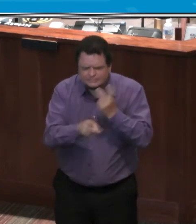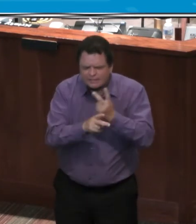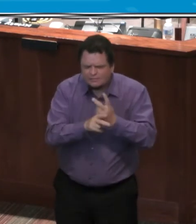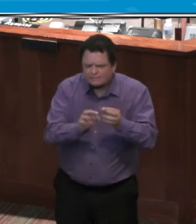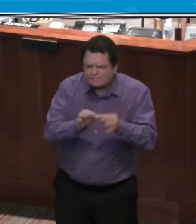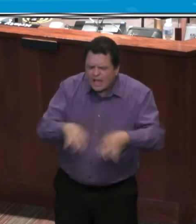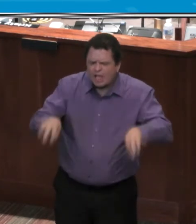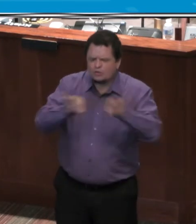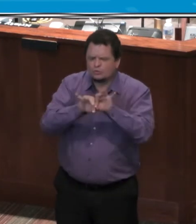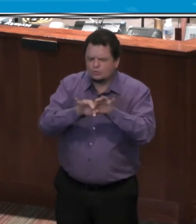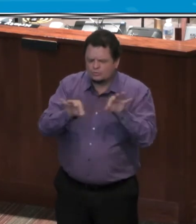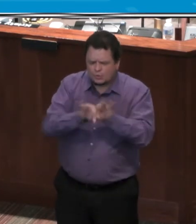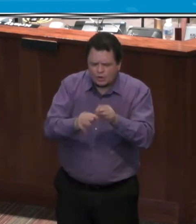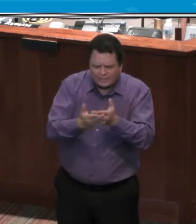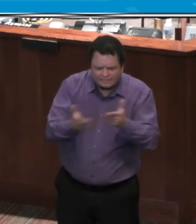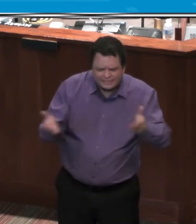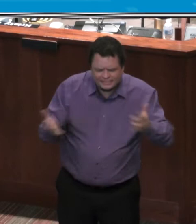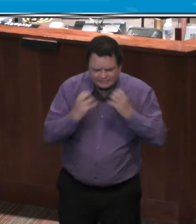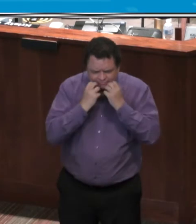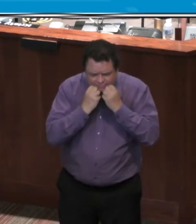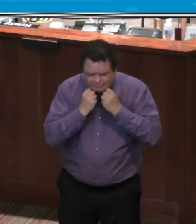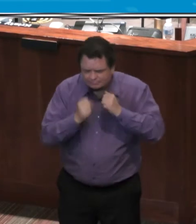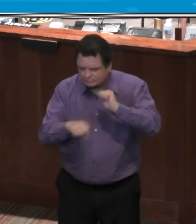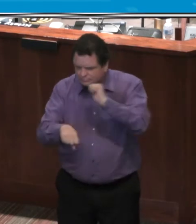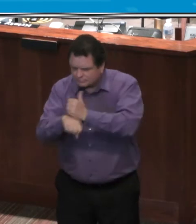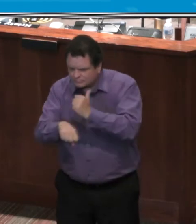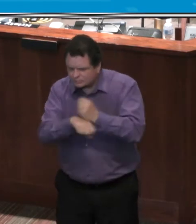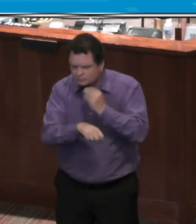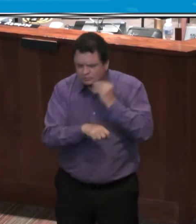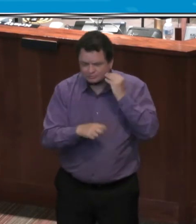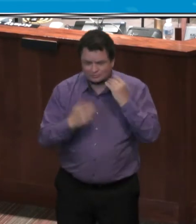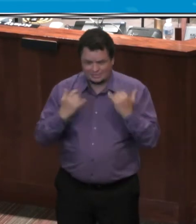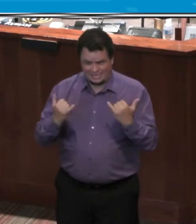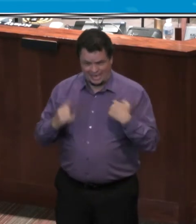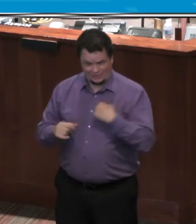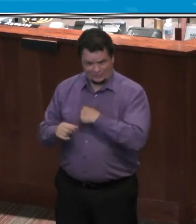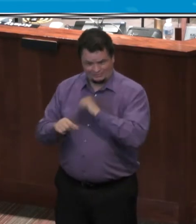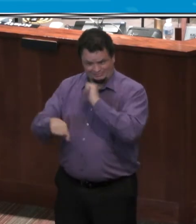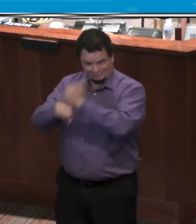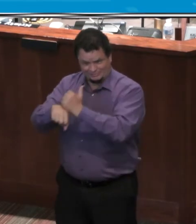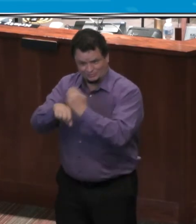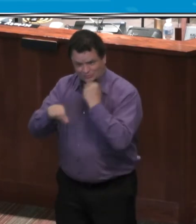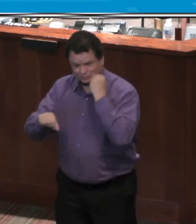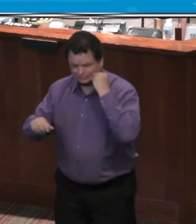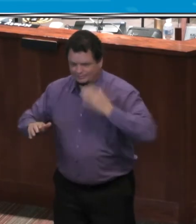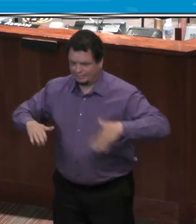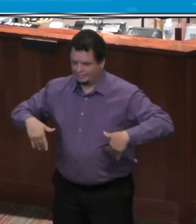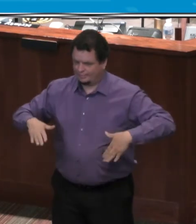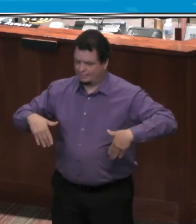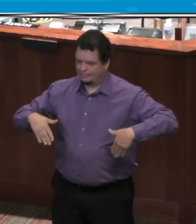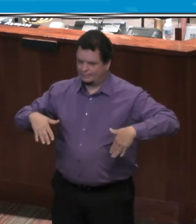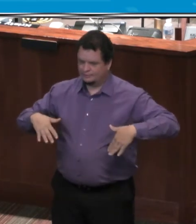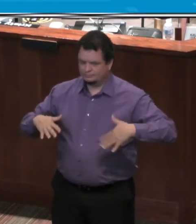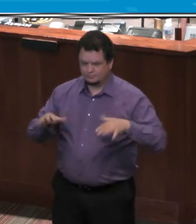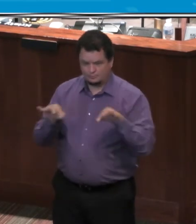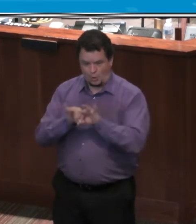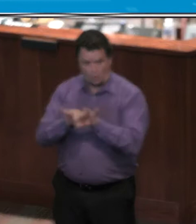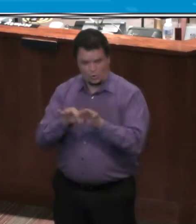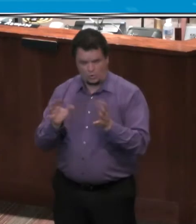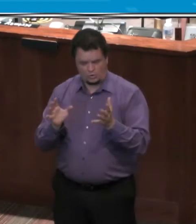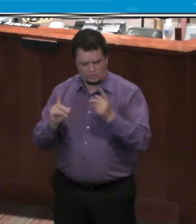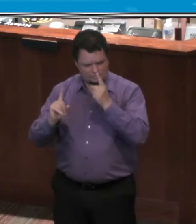development in Southeast, its value in raising community voice and engagement, and just also how much work there's still left to do in